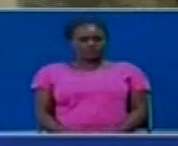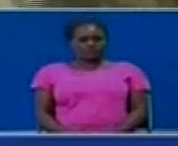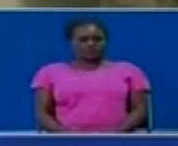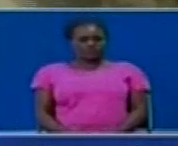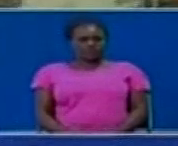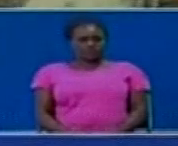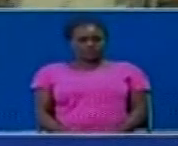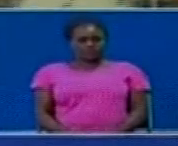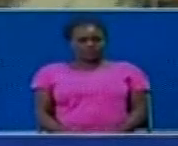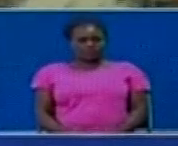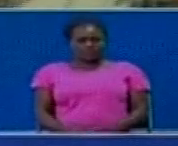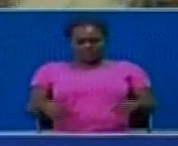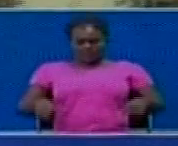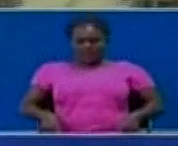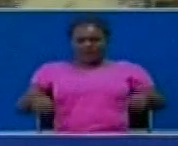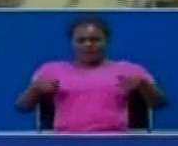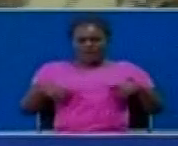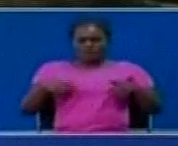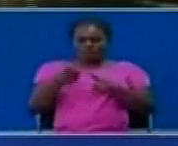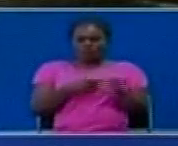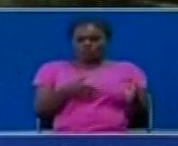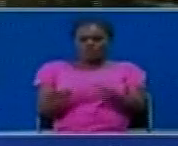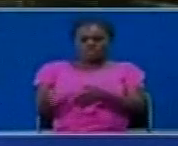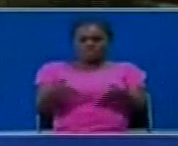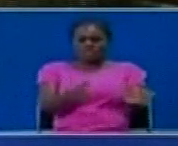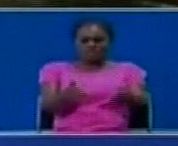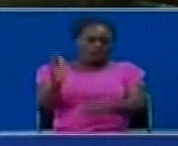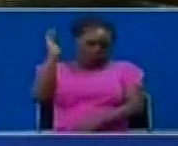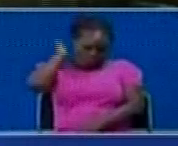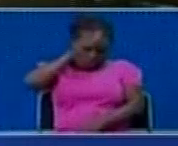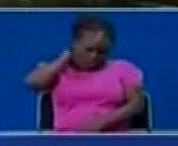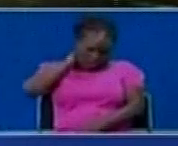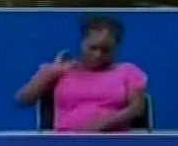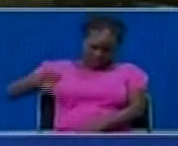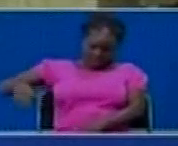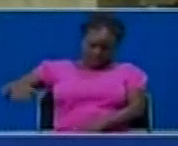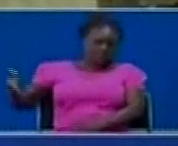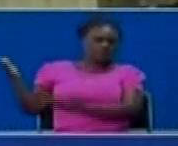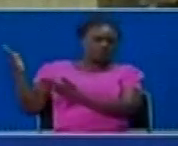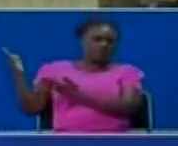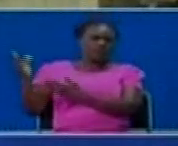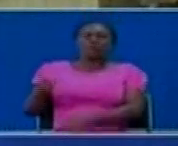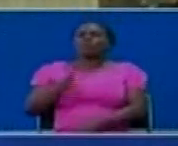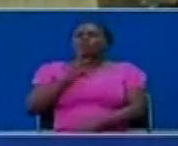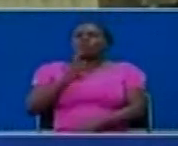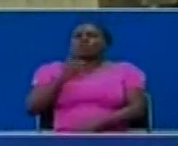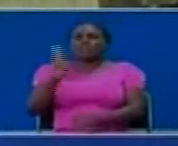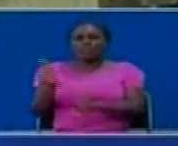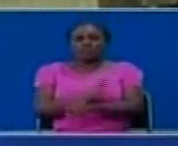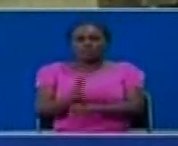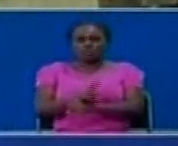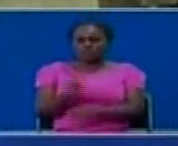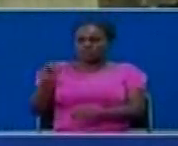The ooze of life from Rotune River in Kiharu, Muranga County, at main water intake of the